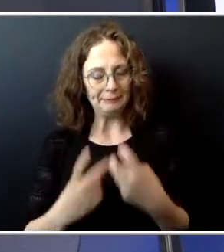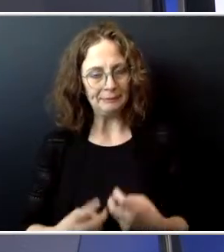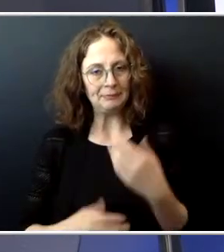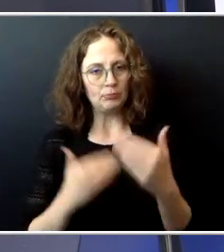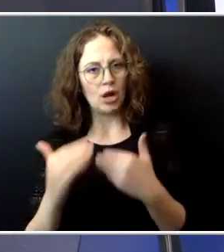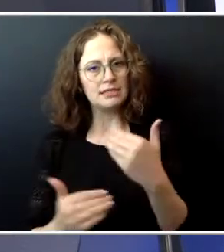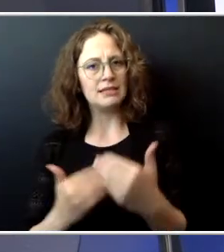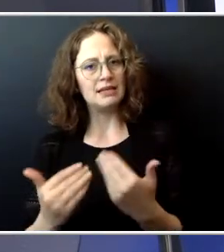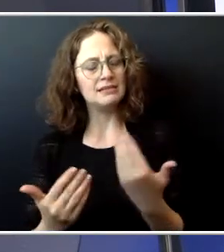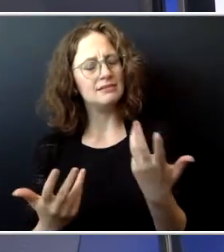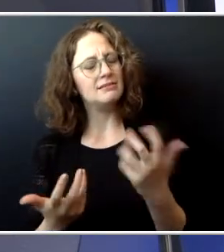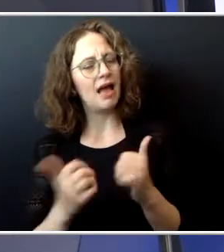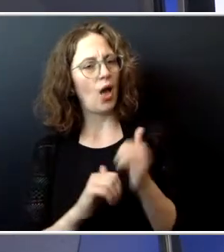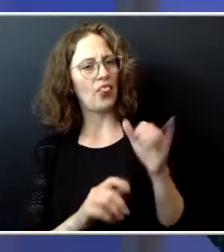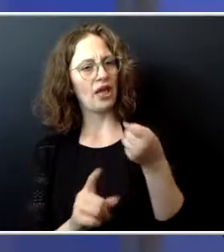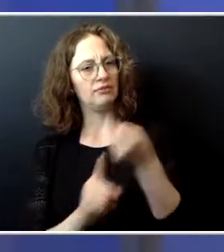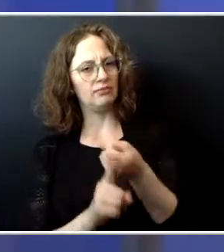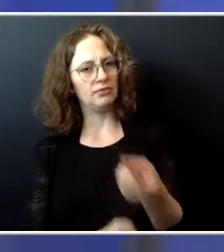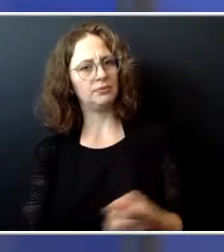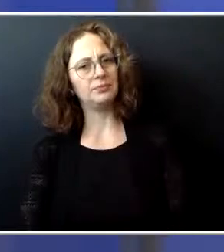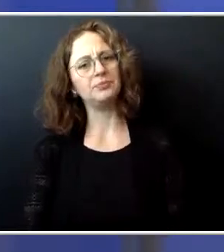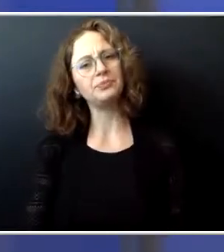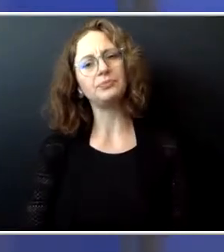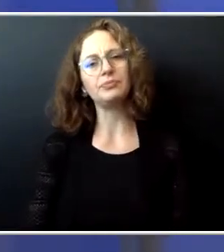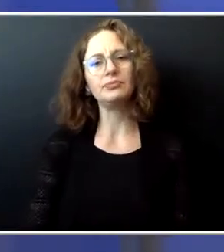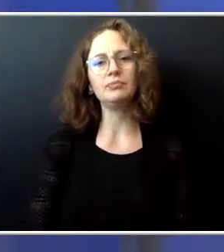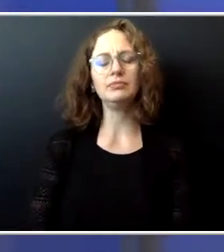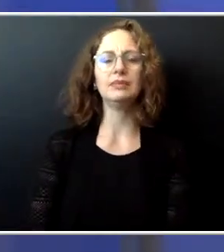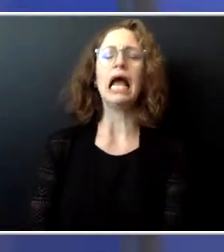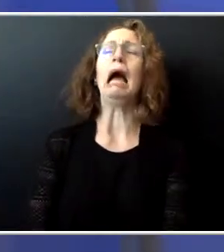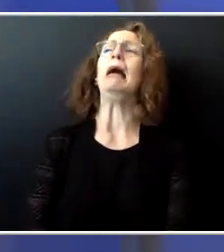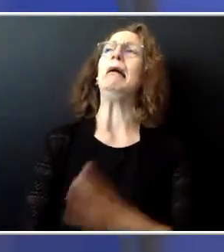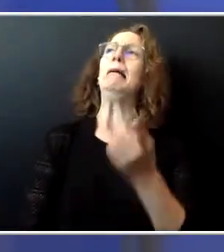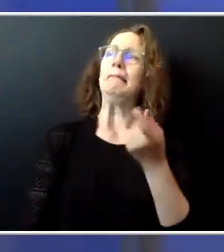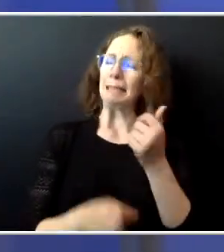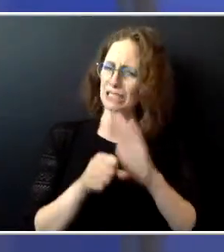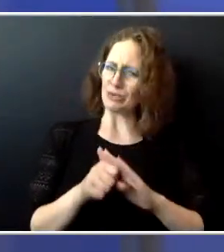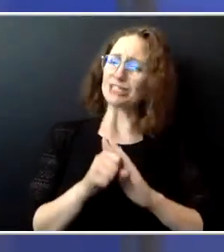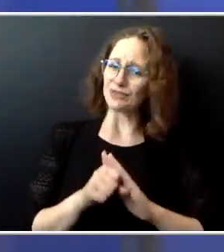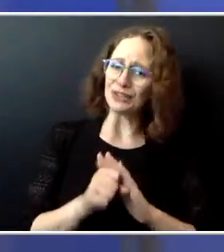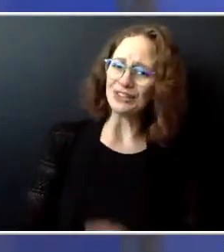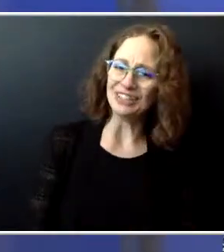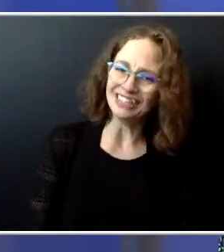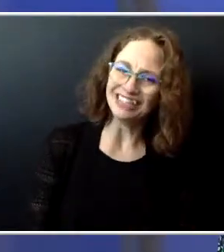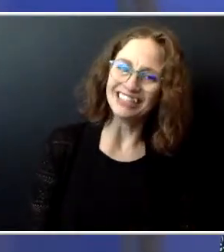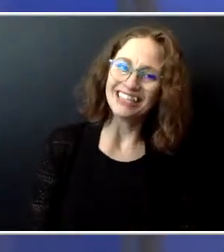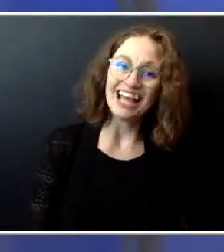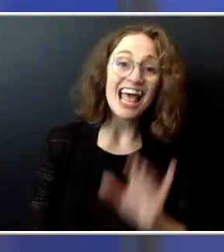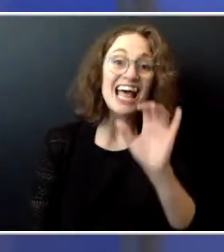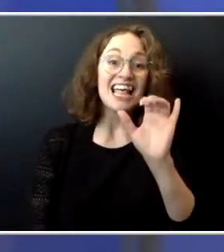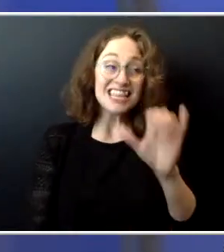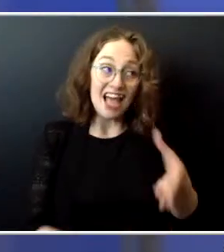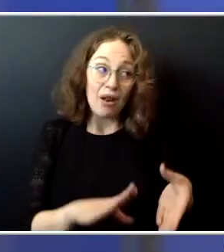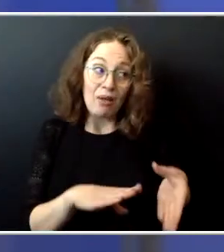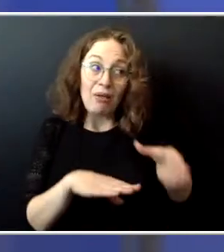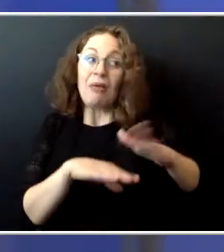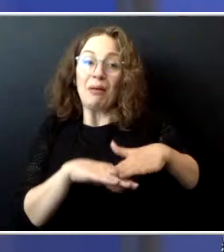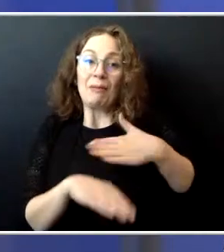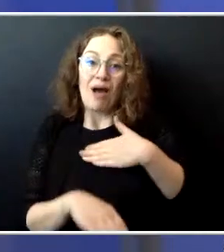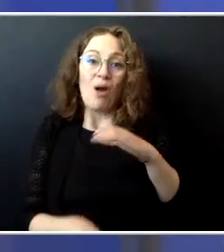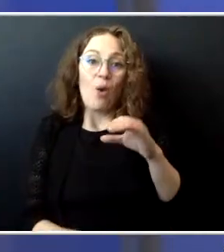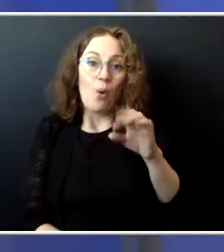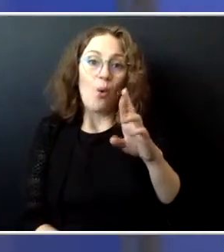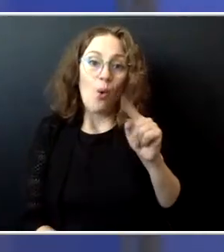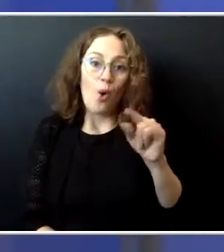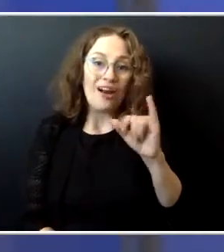was it affecting you? It's a little stressful. I think so. And then that probably also increases my cortisol level. I mean, hello,